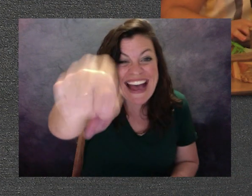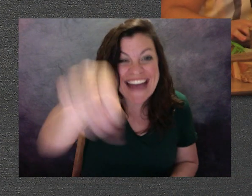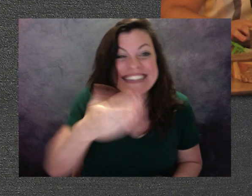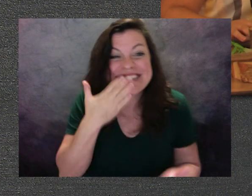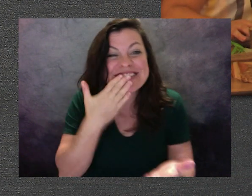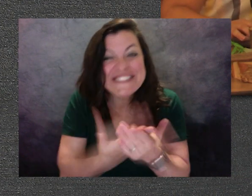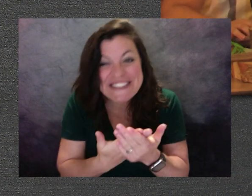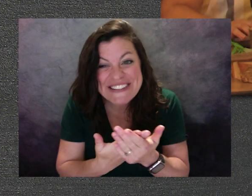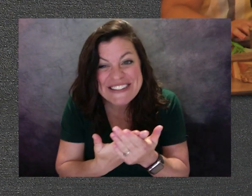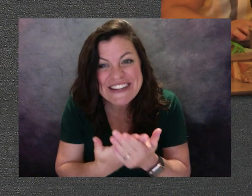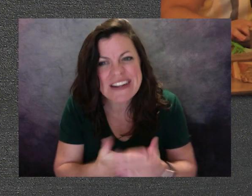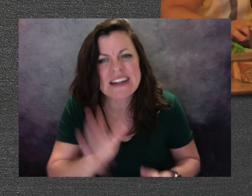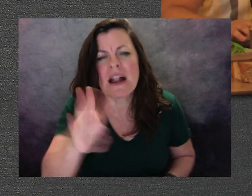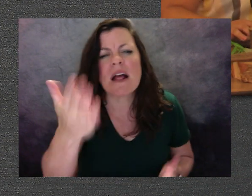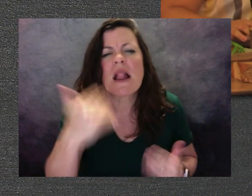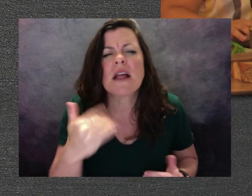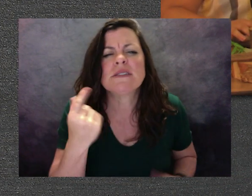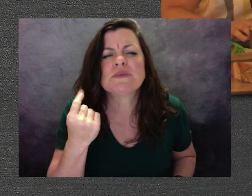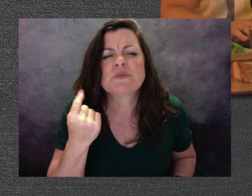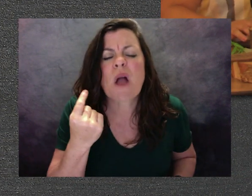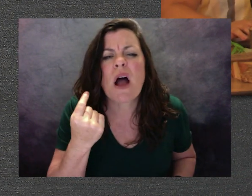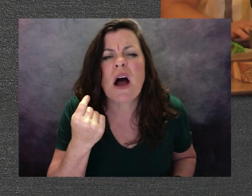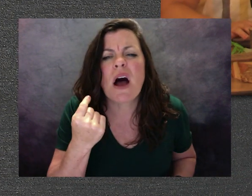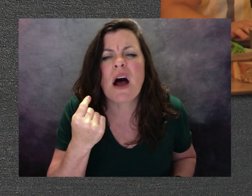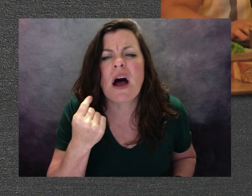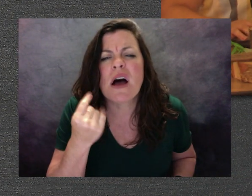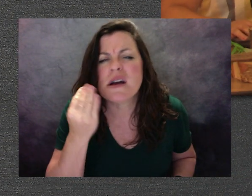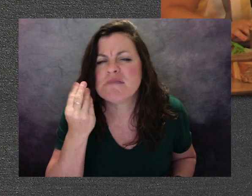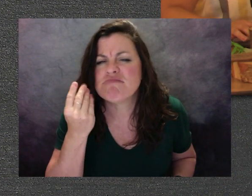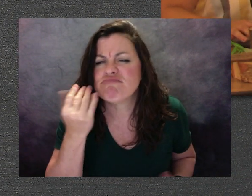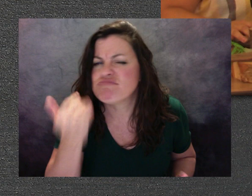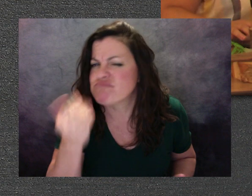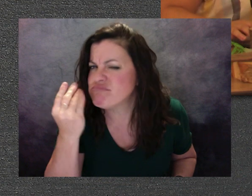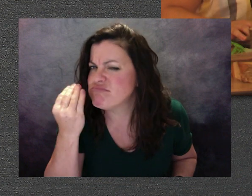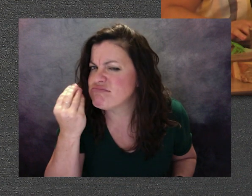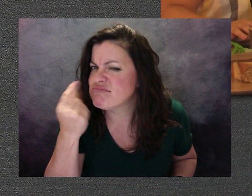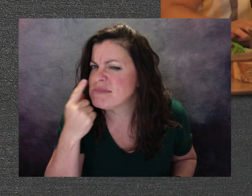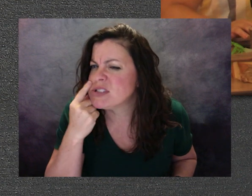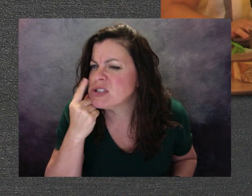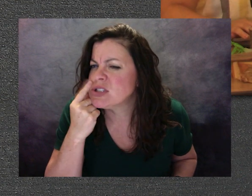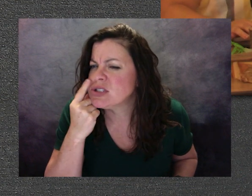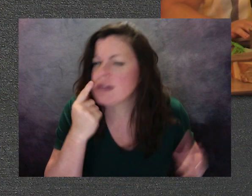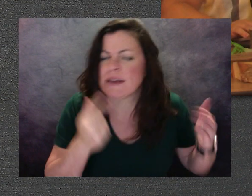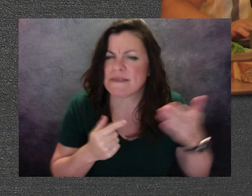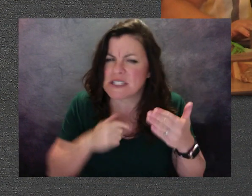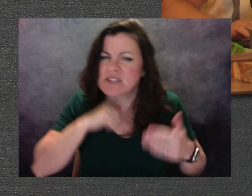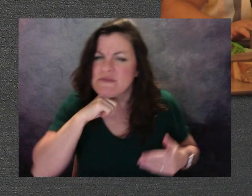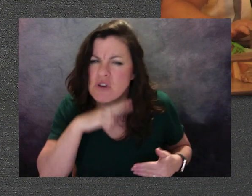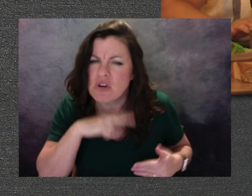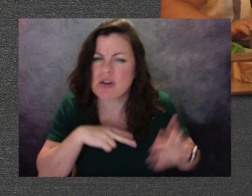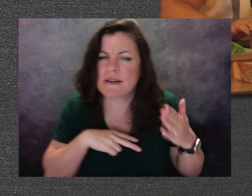after the frog? Let me think. Fish, frog, fish, frog, fish, frog,